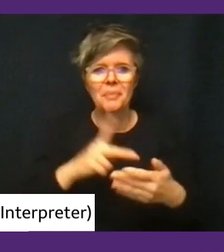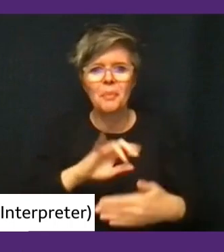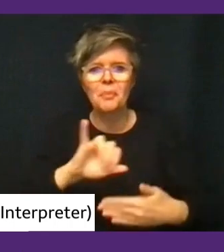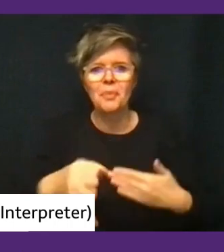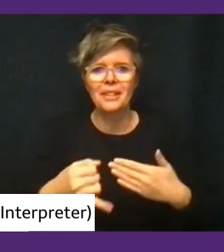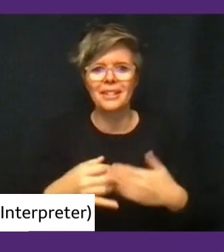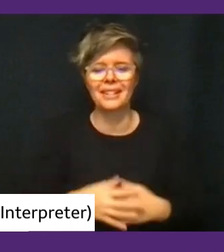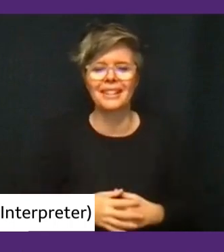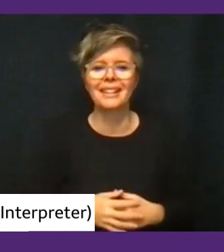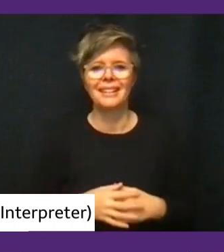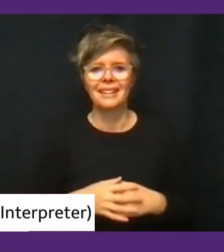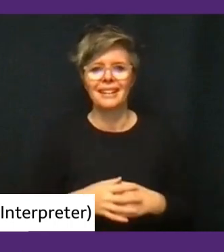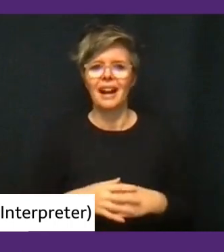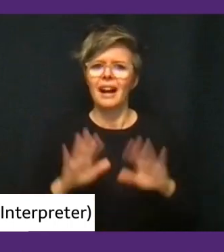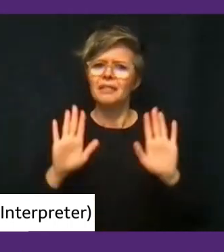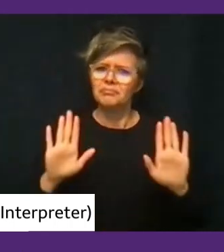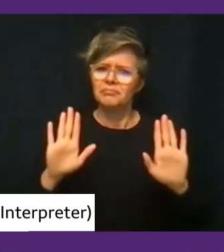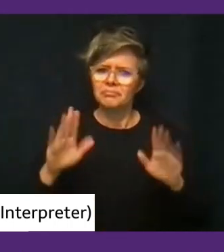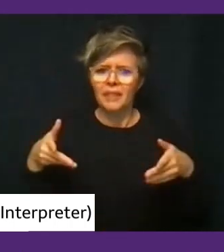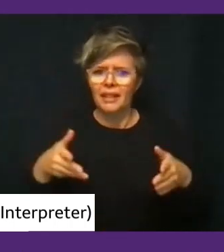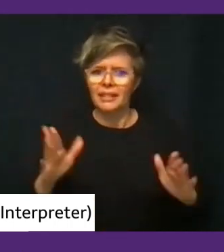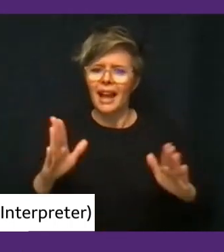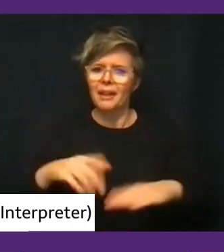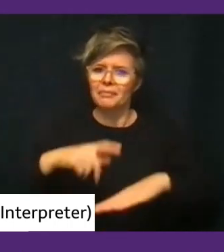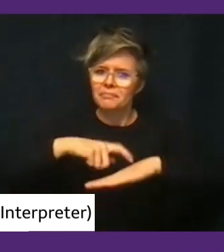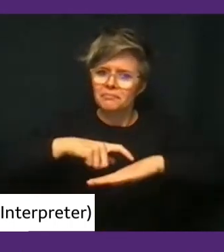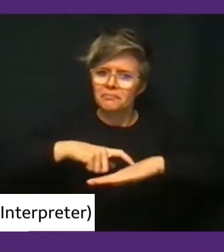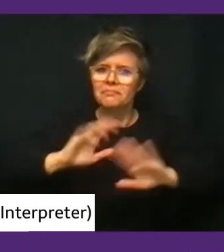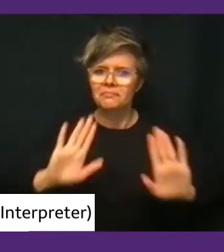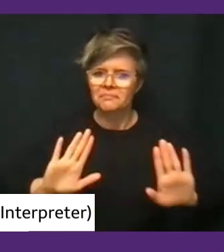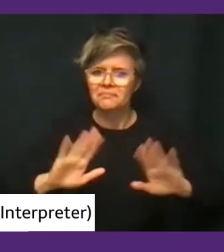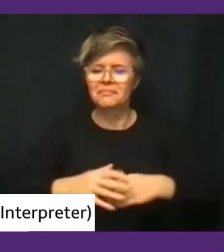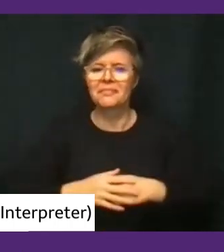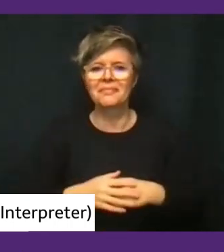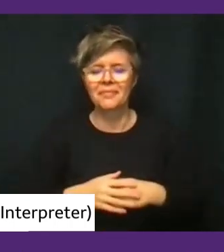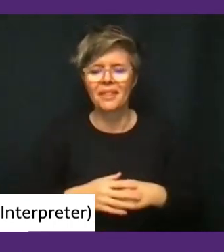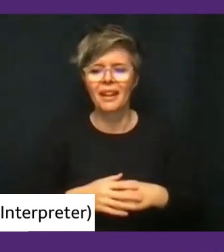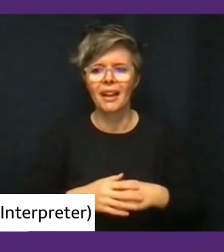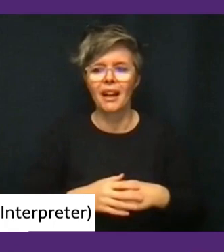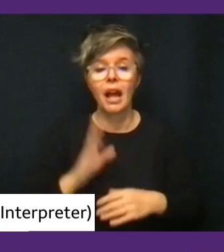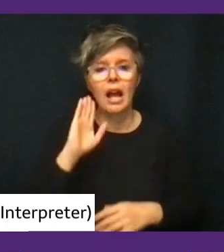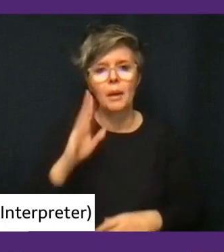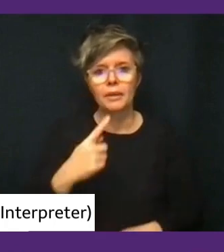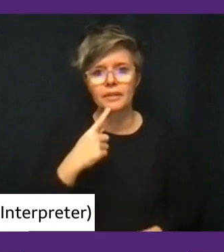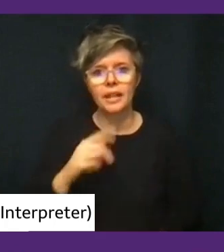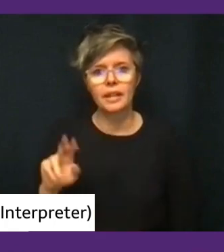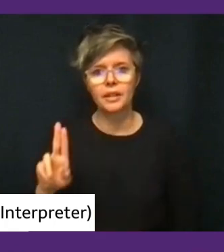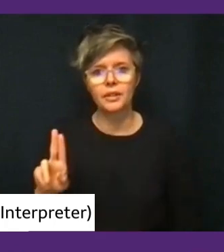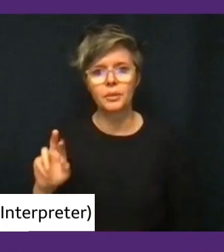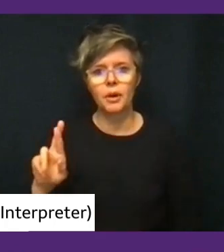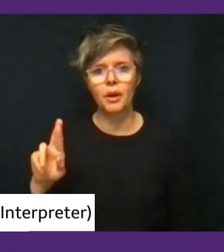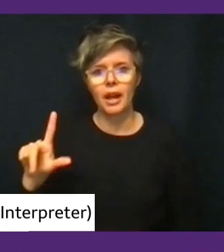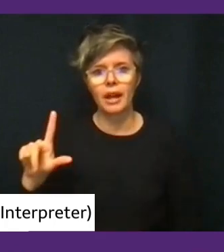sure we give it its due, I do want to say the URL for it is